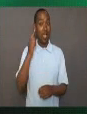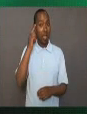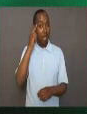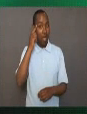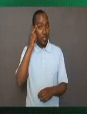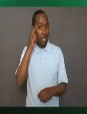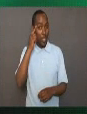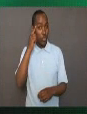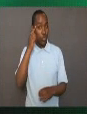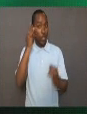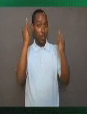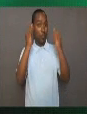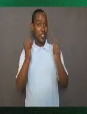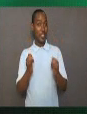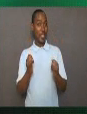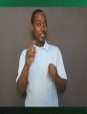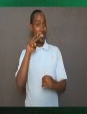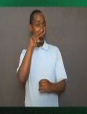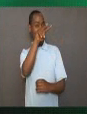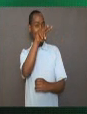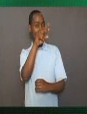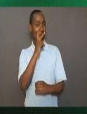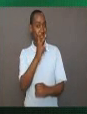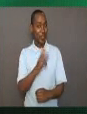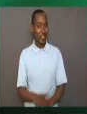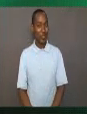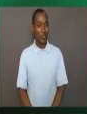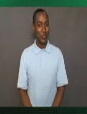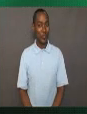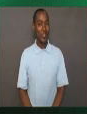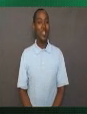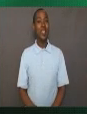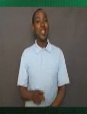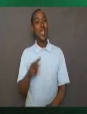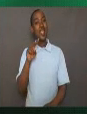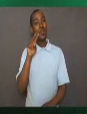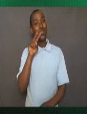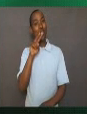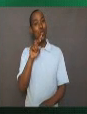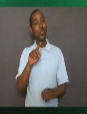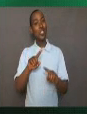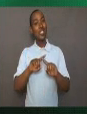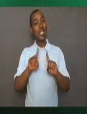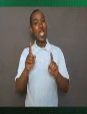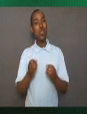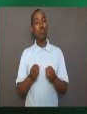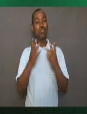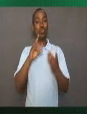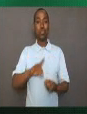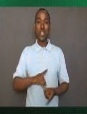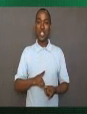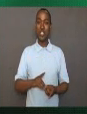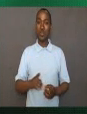the diagram on the screen, you will see that there are many parts of the